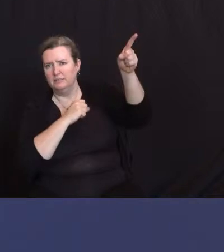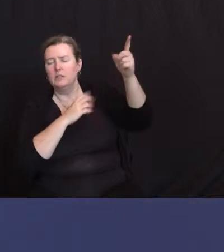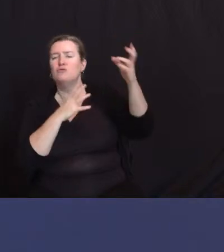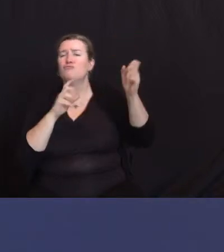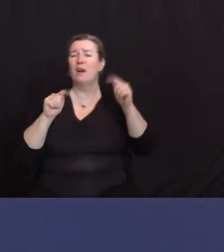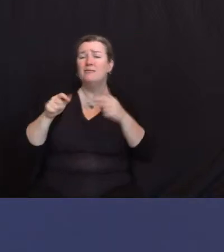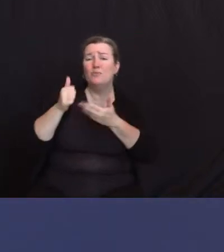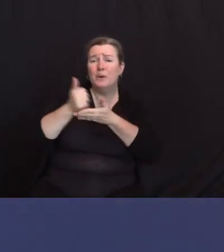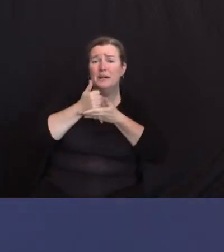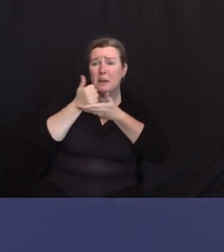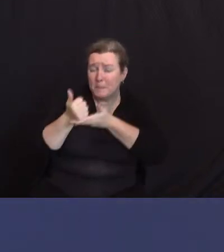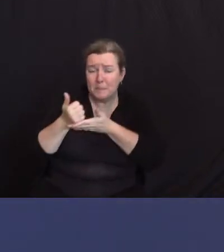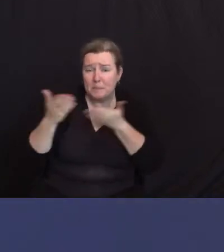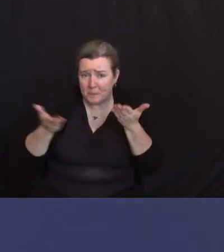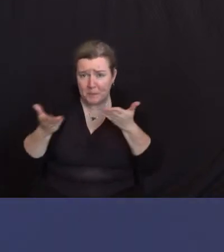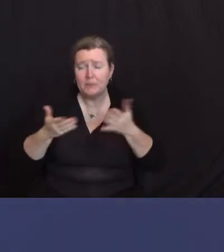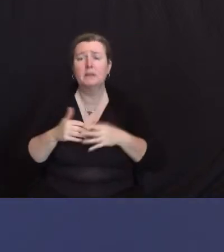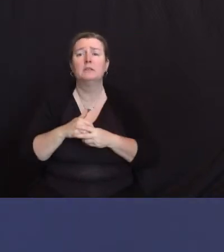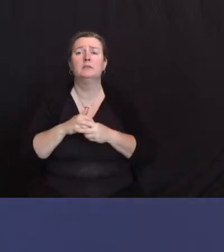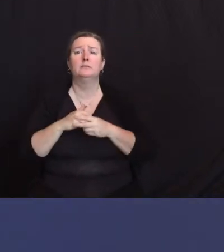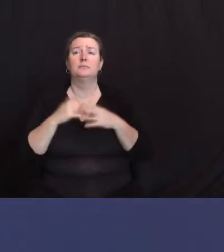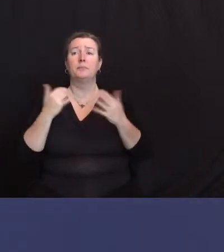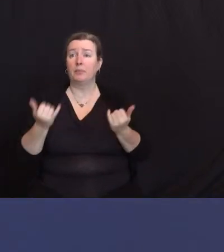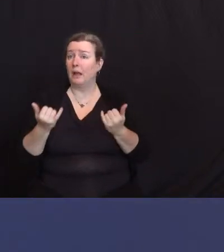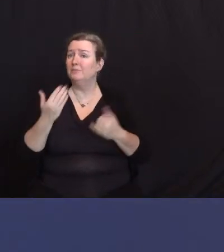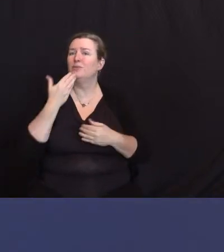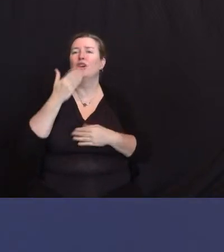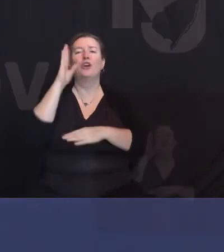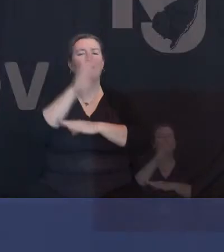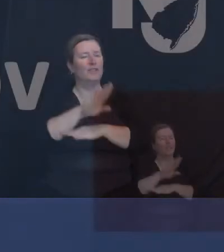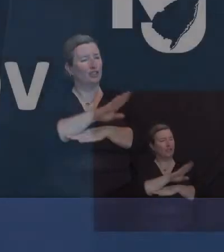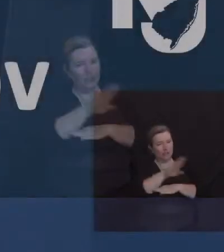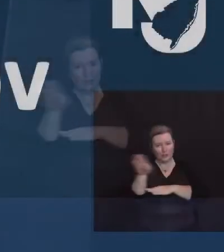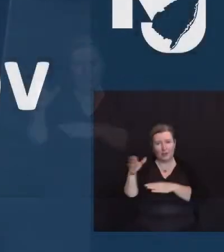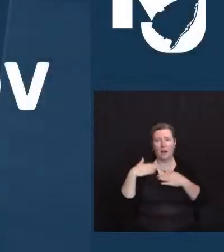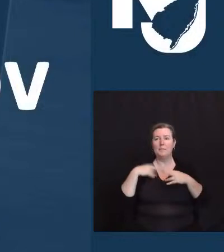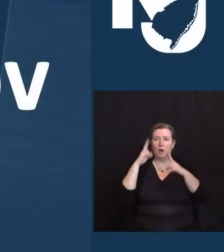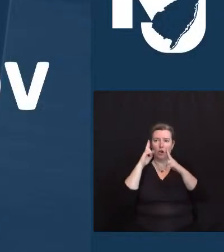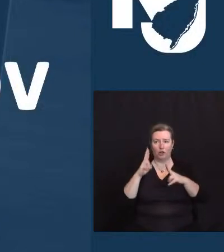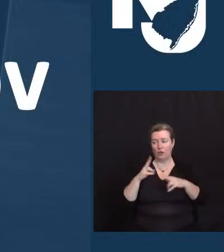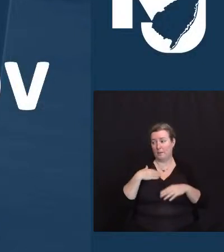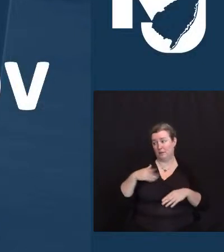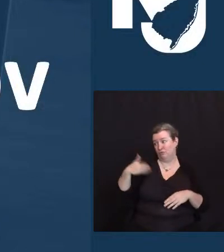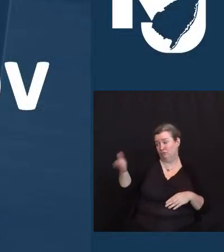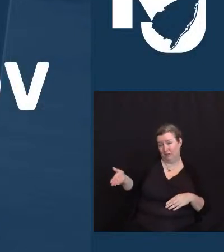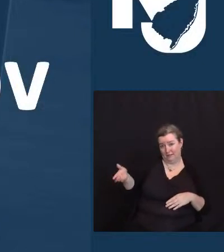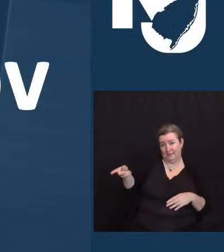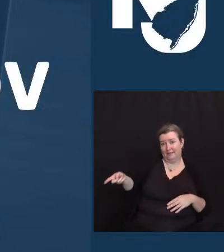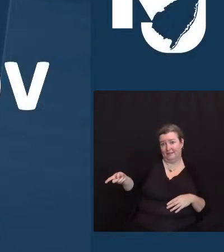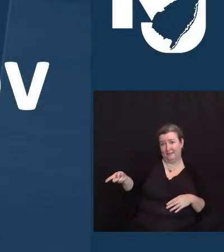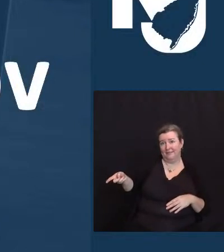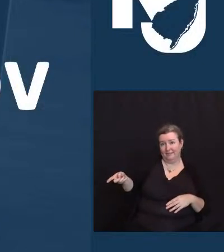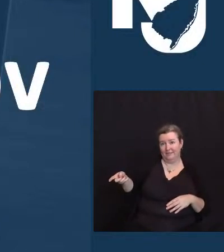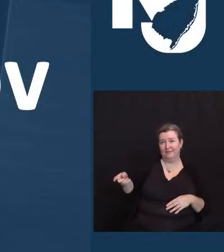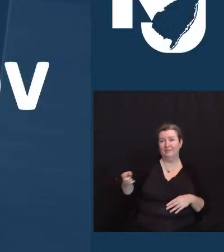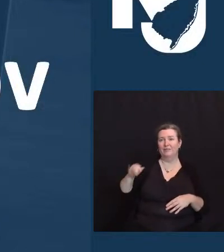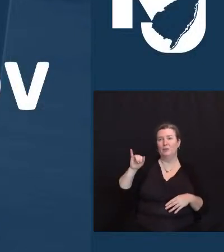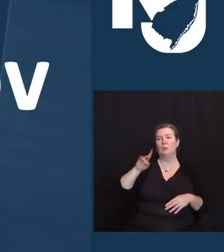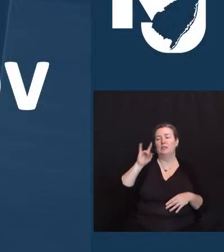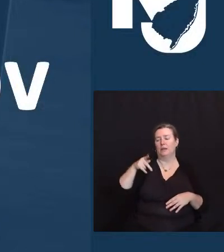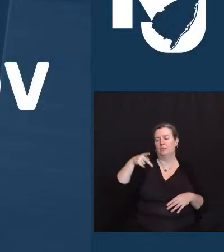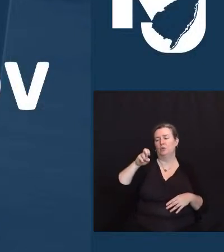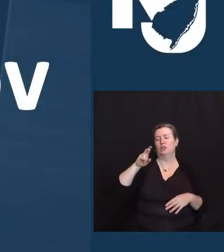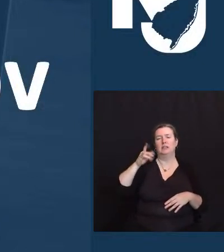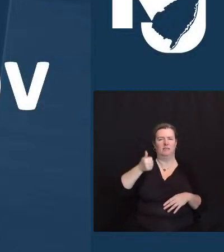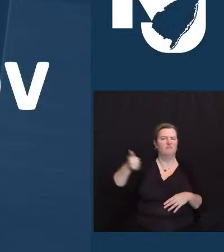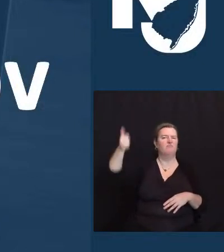our share. With that, good afternoon. I'm honored to be joined by the woman to my right, who needs no introduction, the Commissioner of the Department of Health, Judy Persicelli. To her